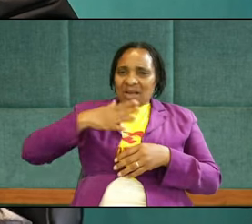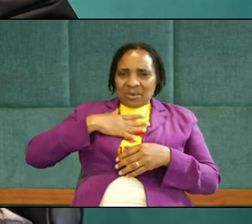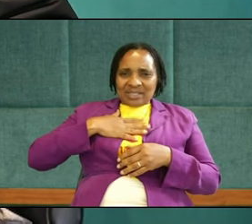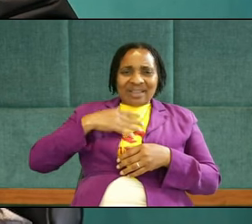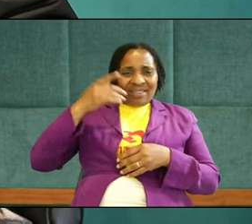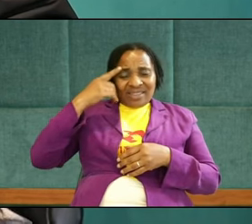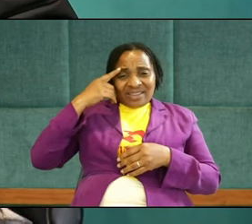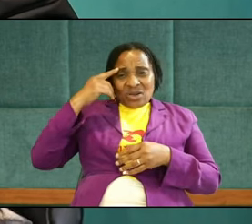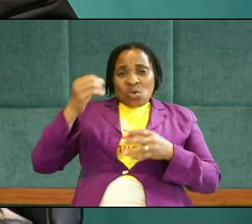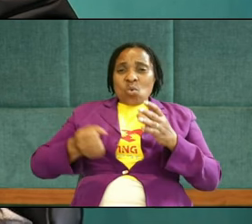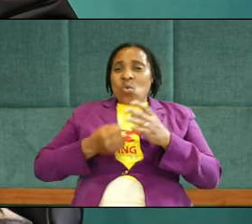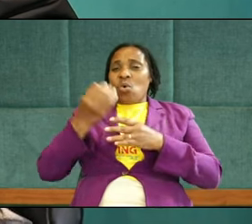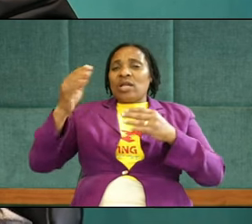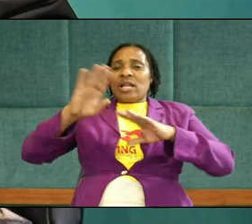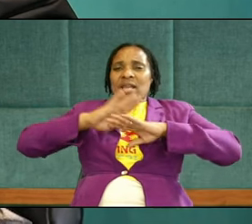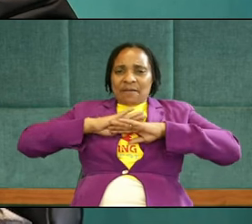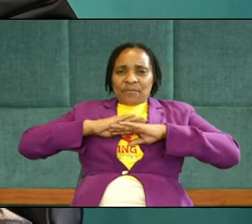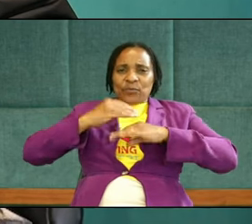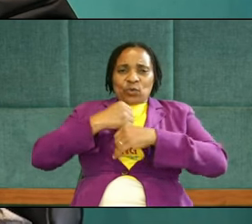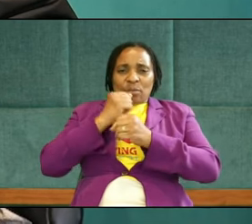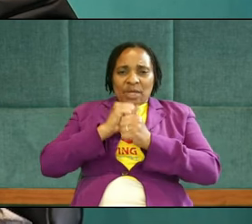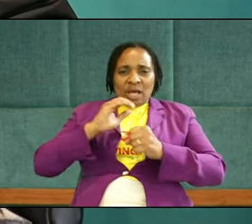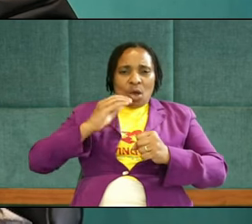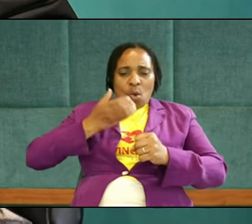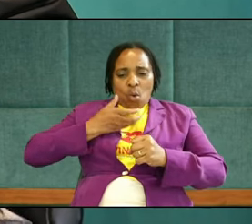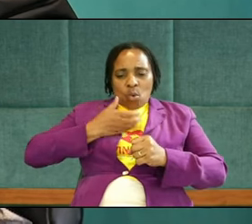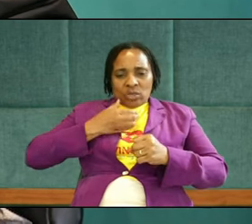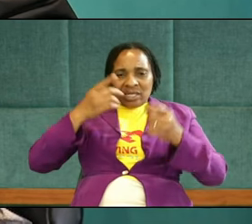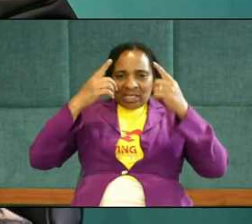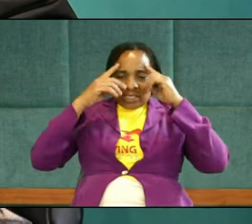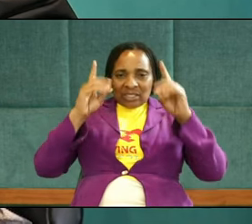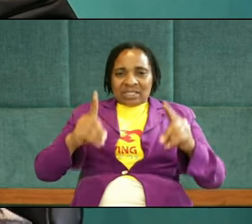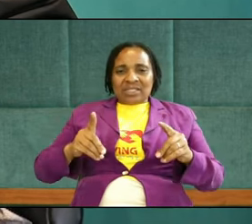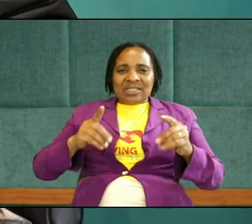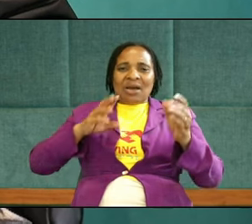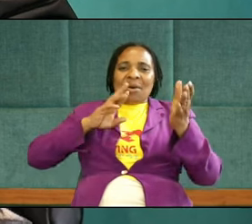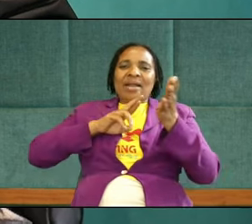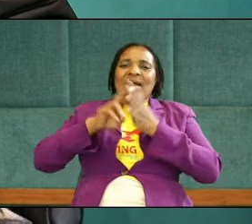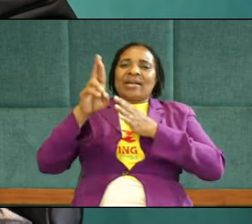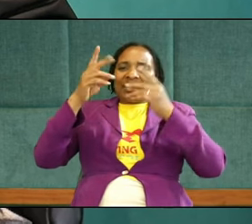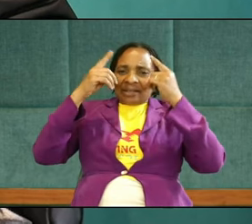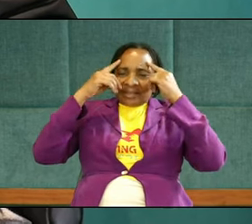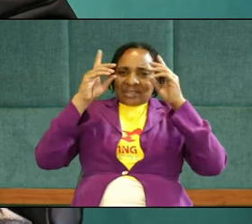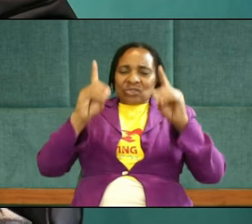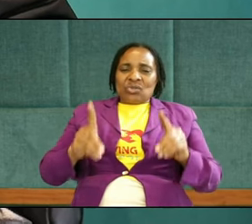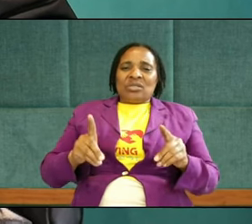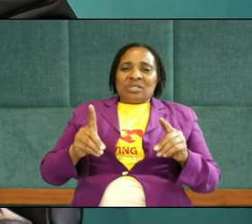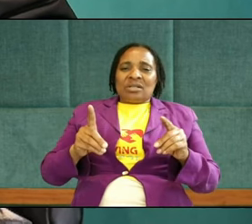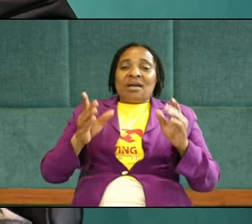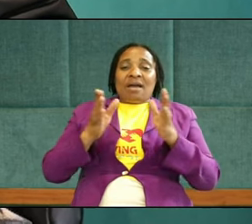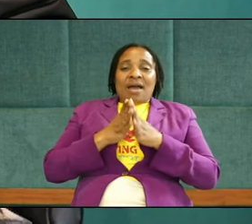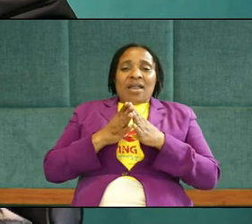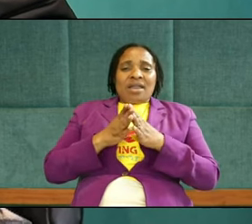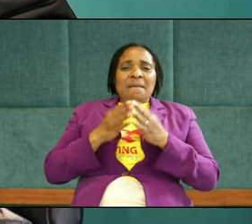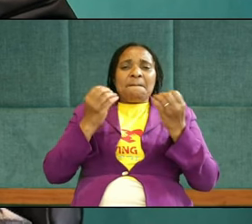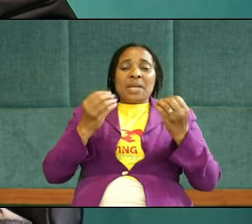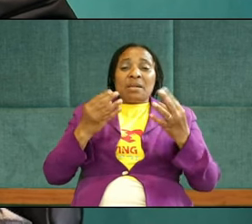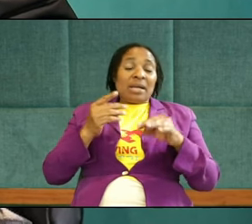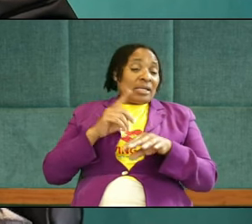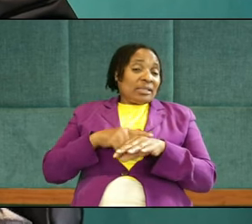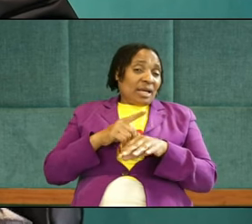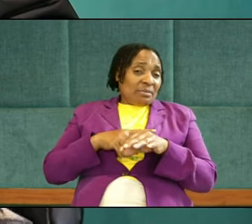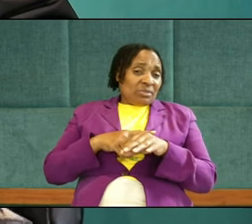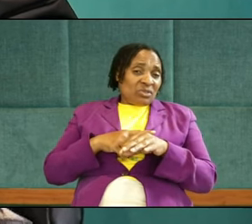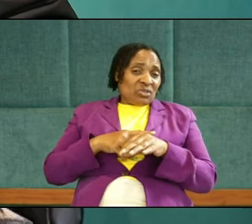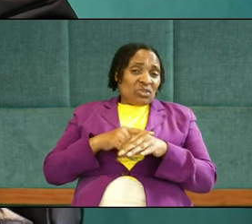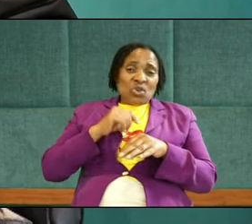we're grown up enough to make our own decisions, our right decisions. And most of the time,